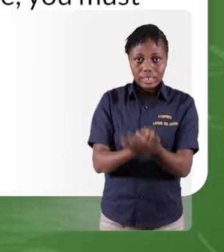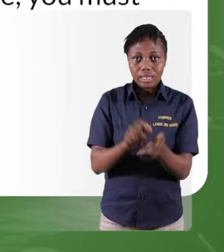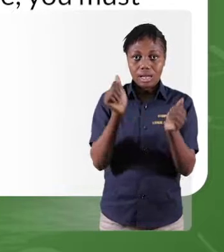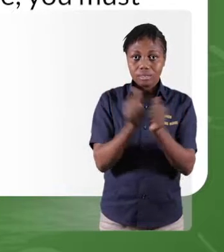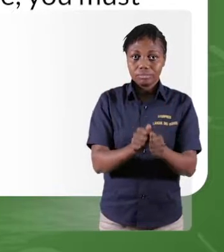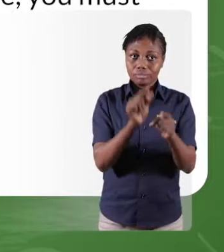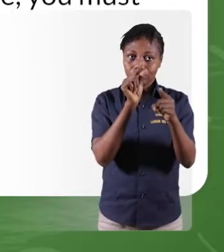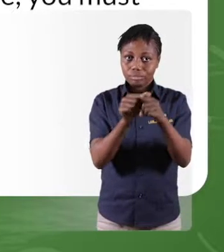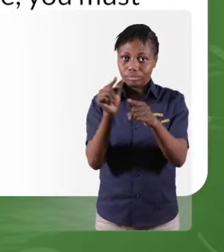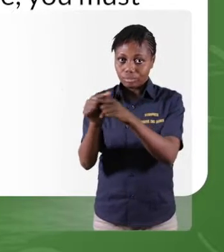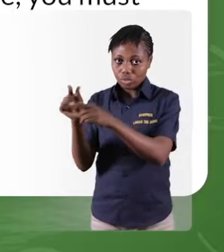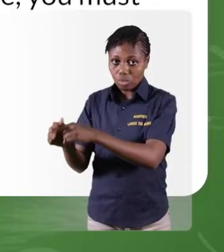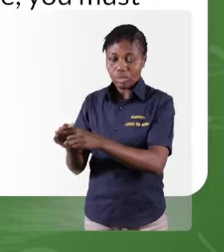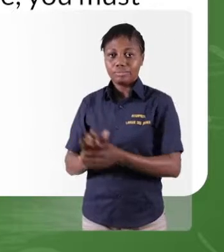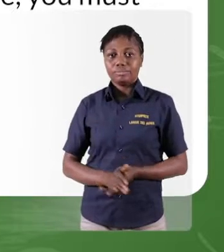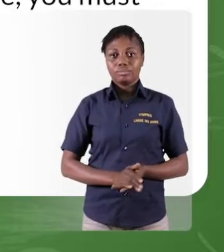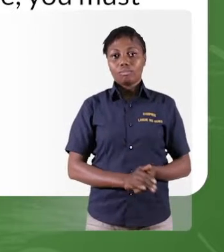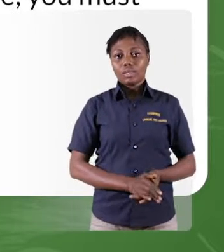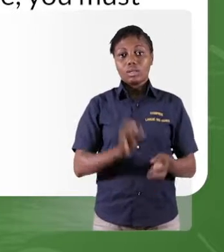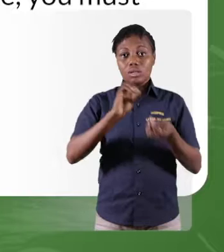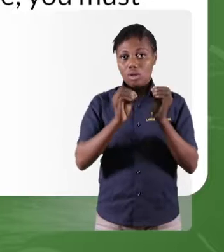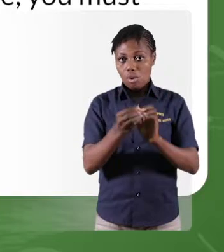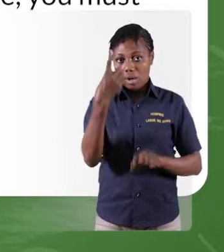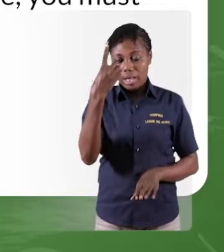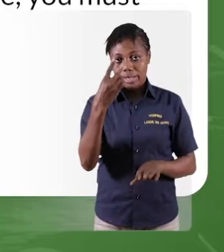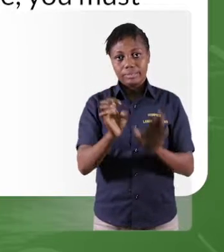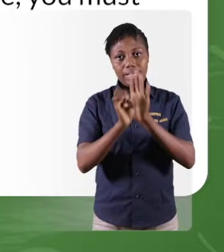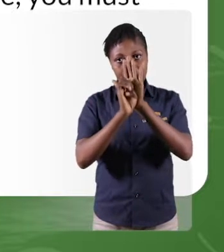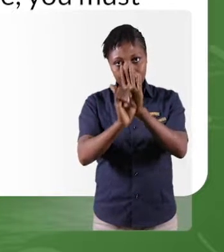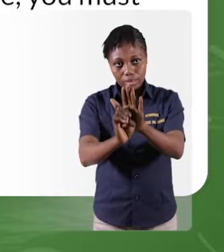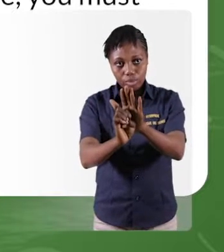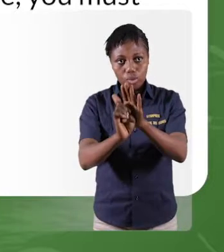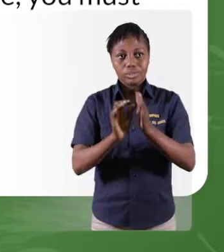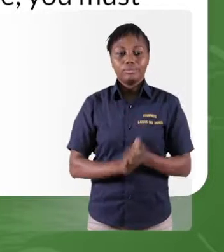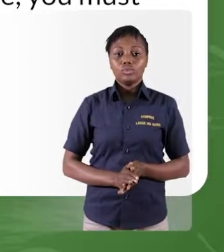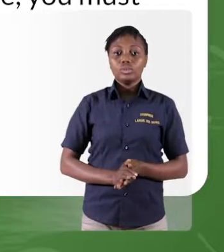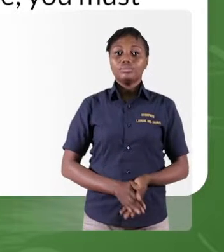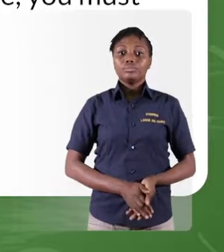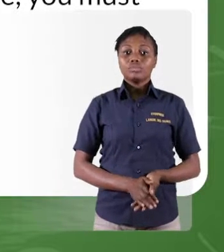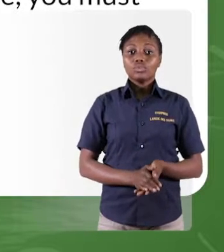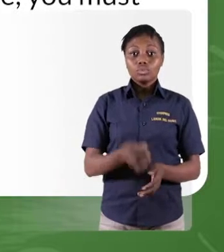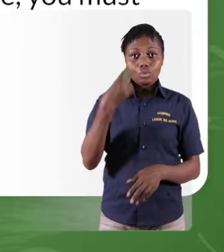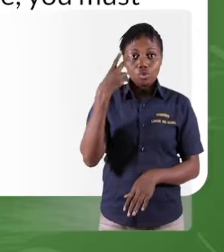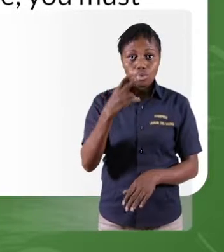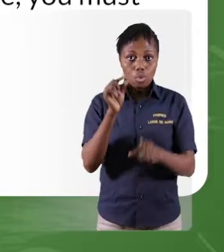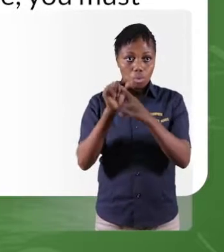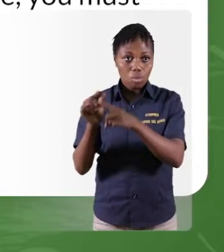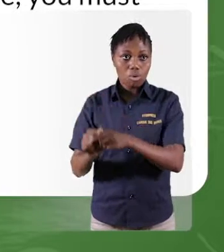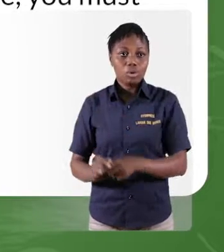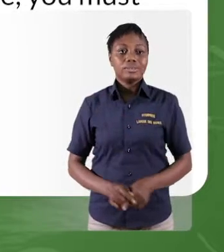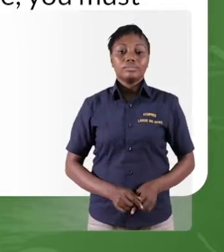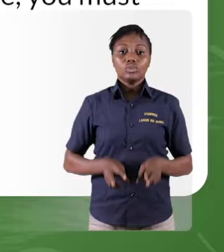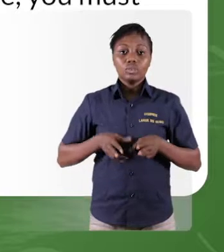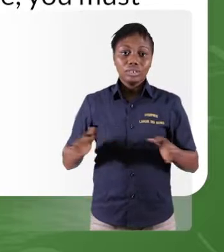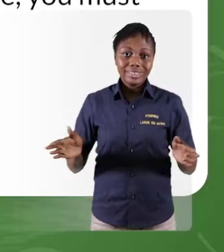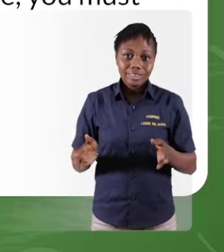box below. There is an example. Number 1 is an example. And the words are street,